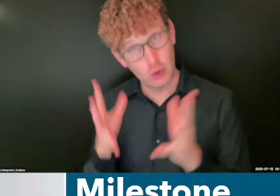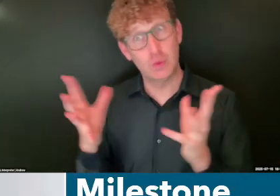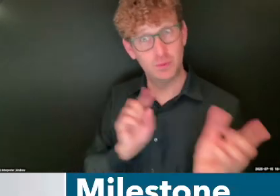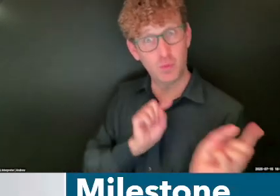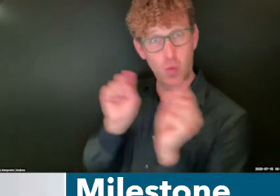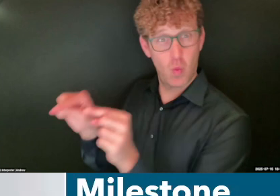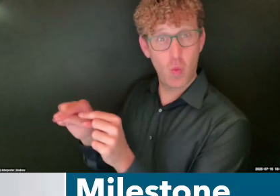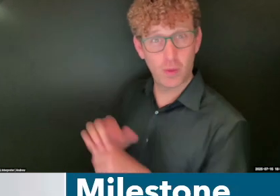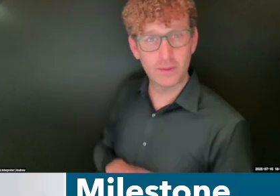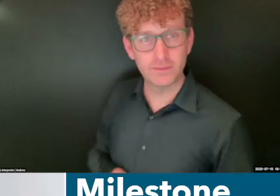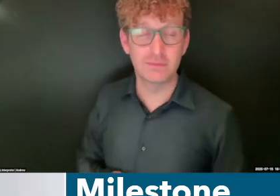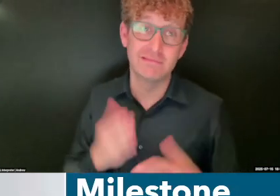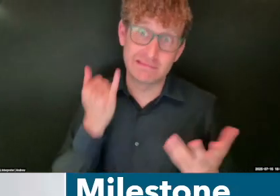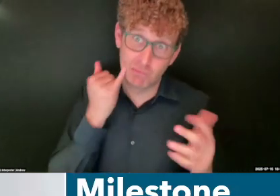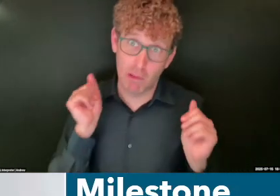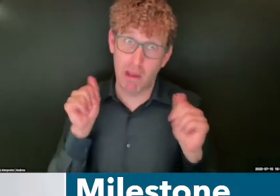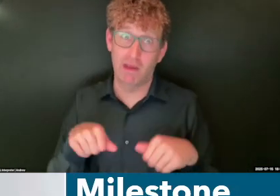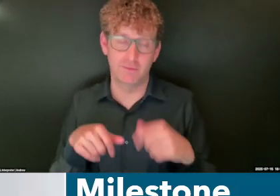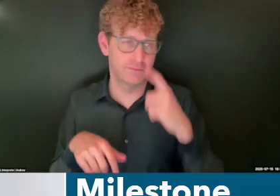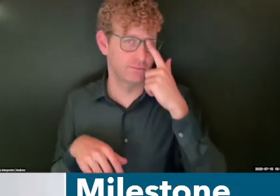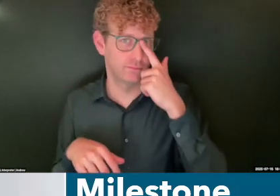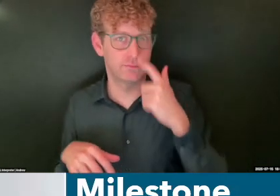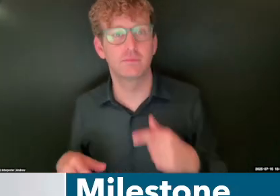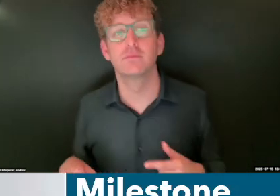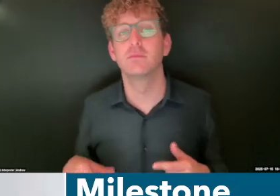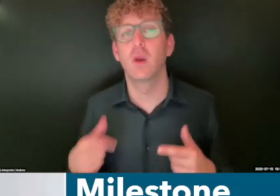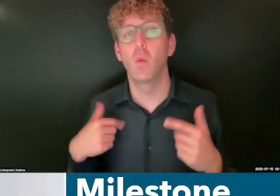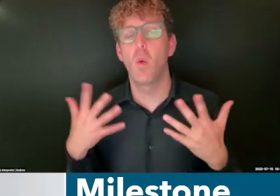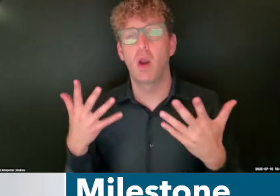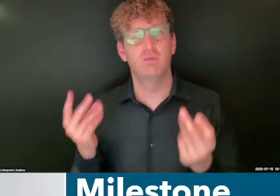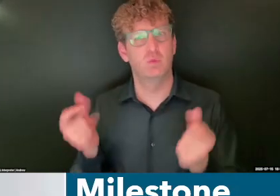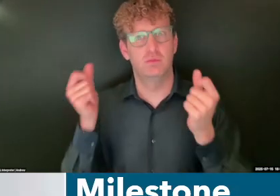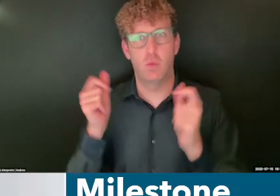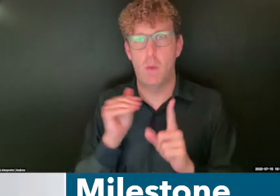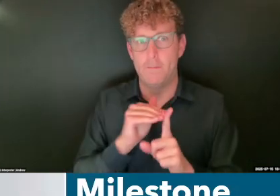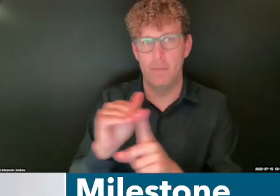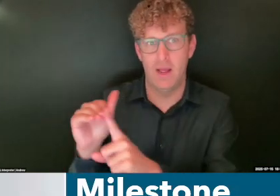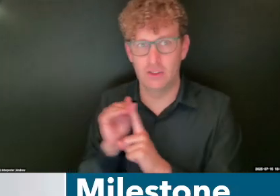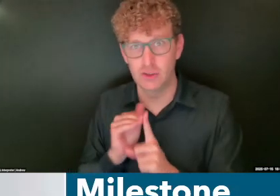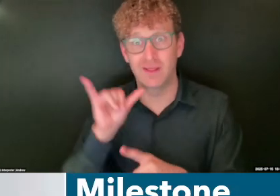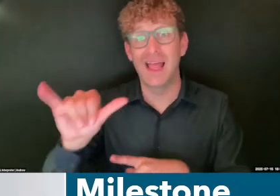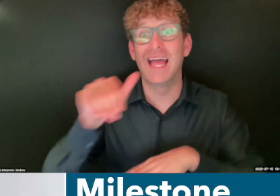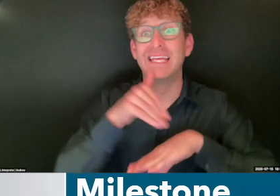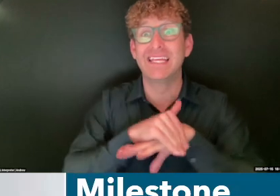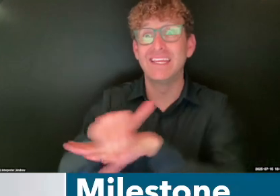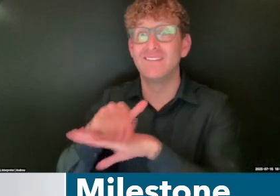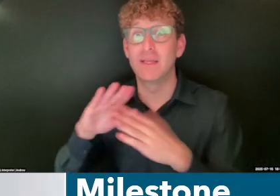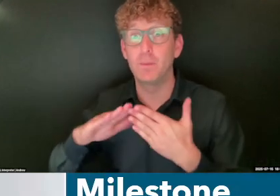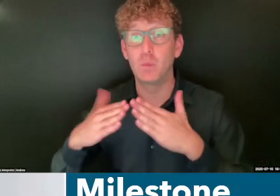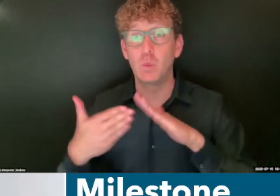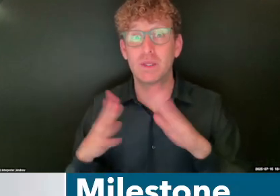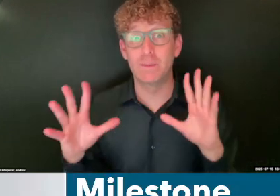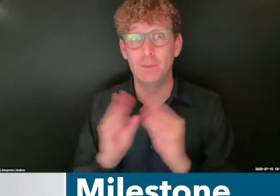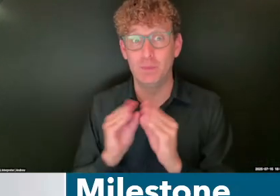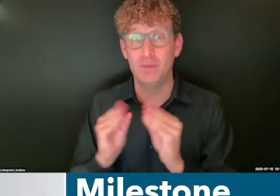like to close with a quick reminder that these evening community meetings are held every third Tuesday of the